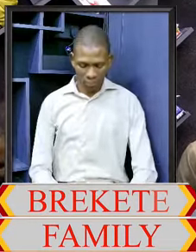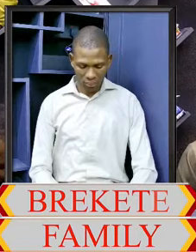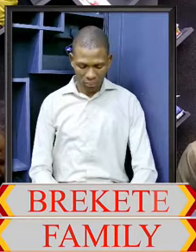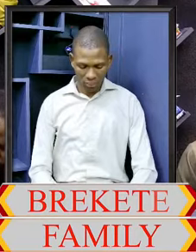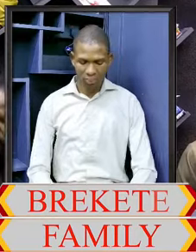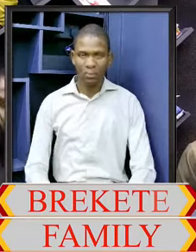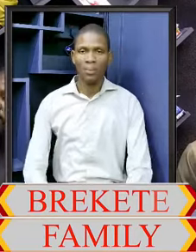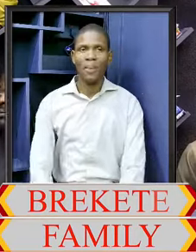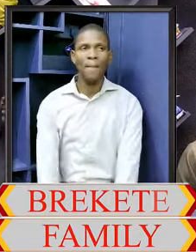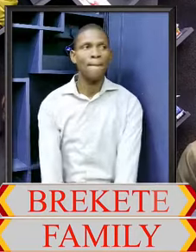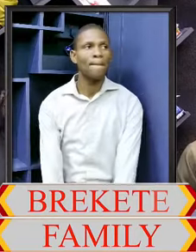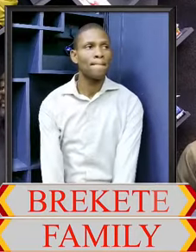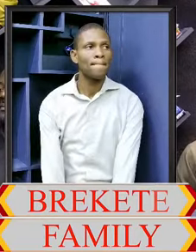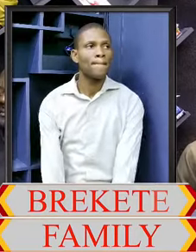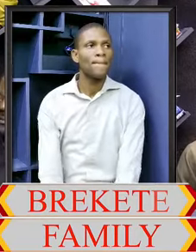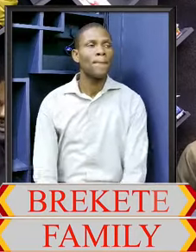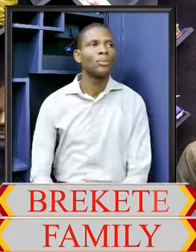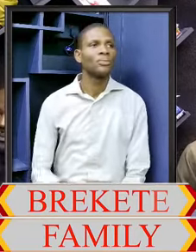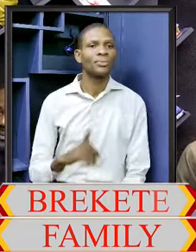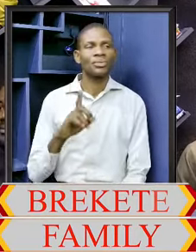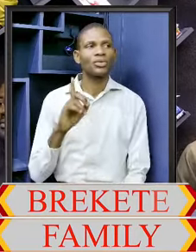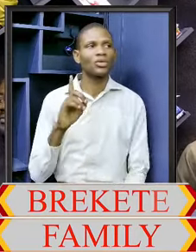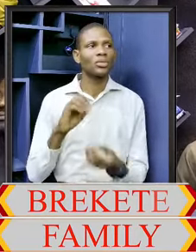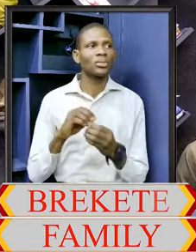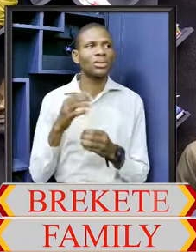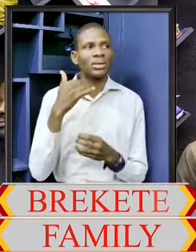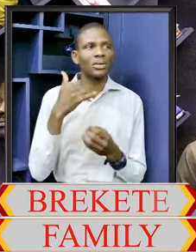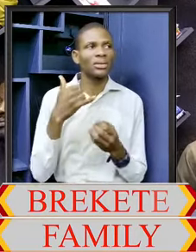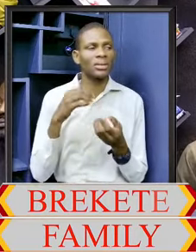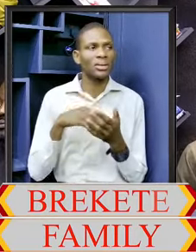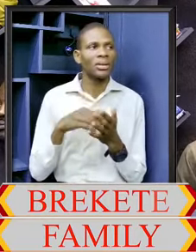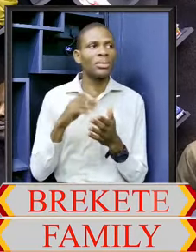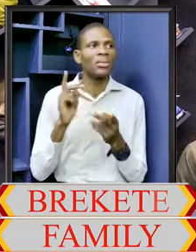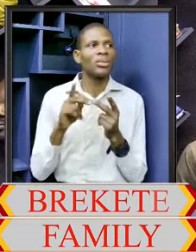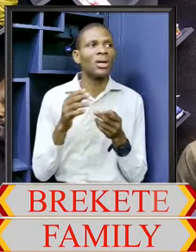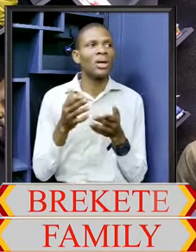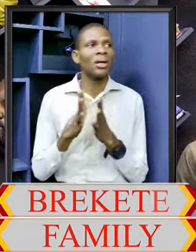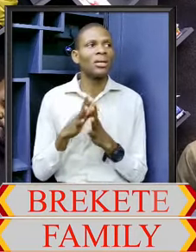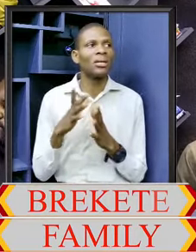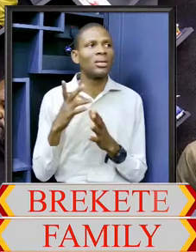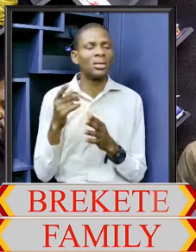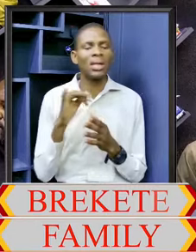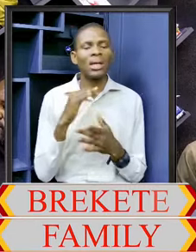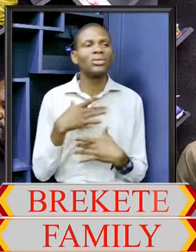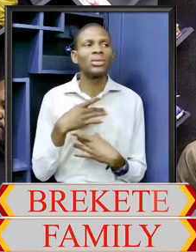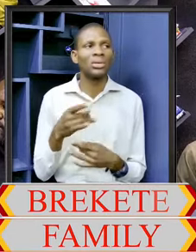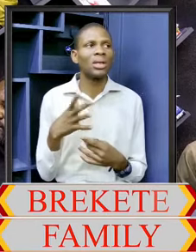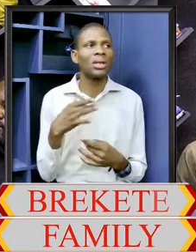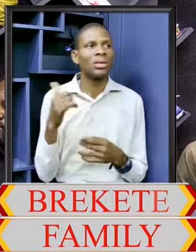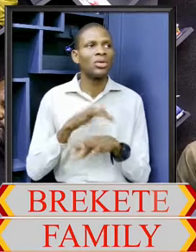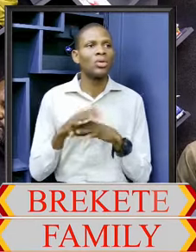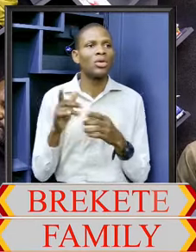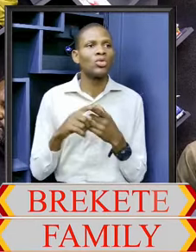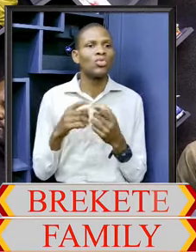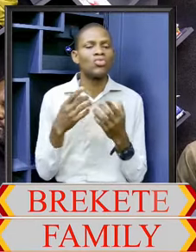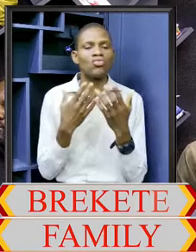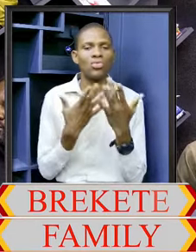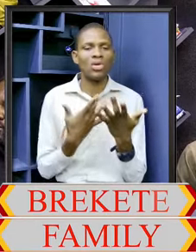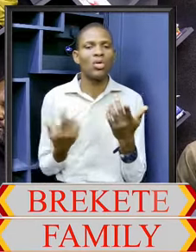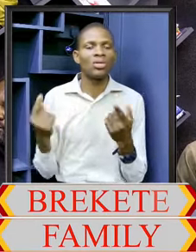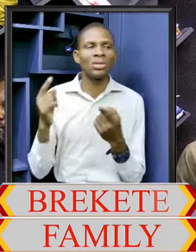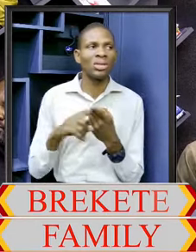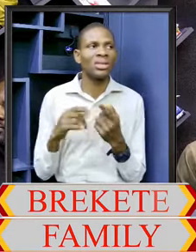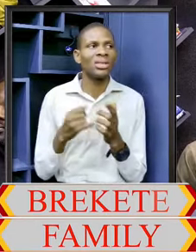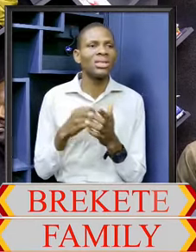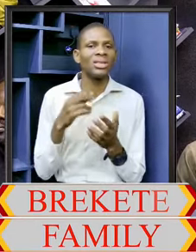So, one more time, you go give us the telephone number, because people still they ask, say, they interested, and they no one wait until you